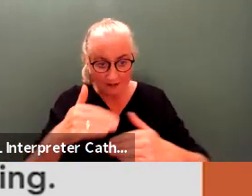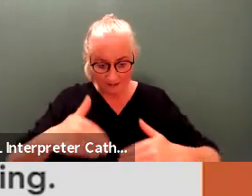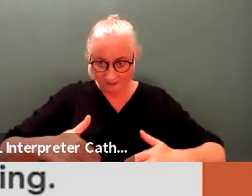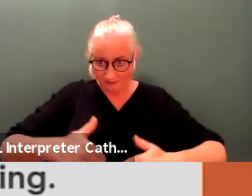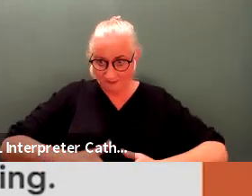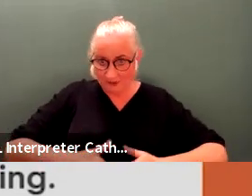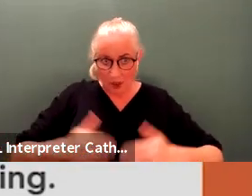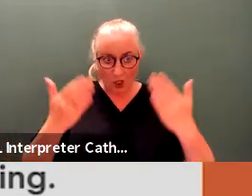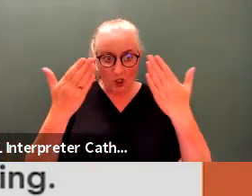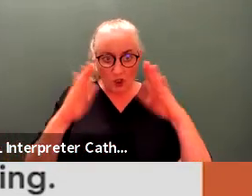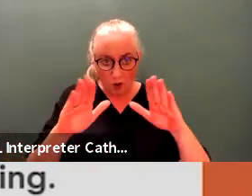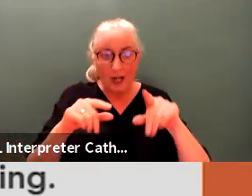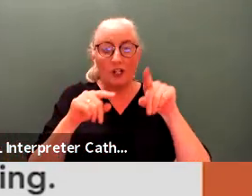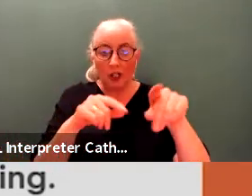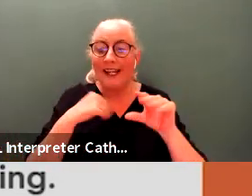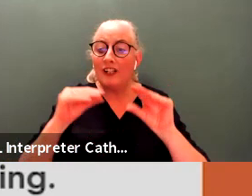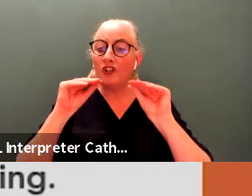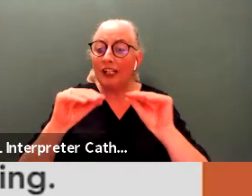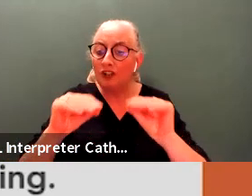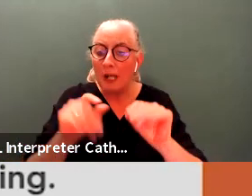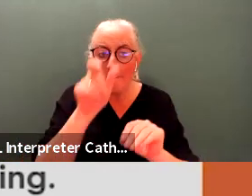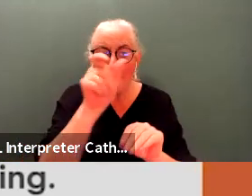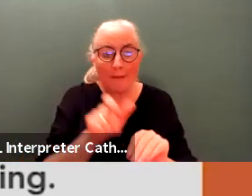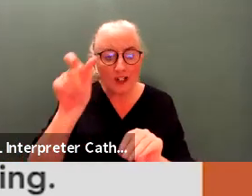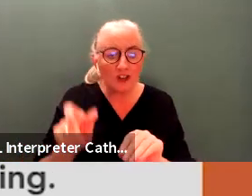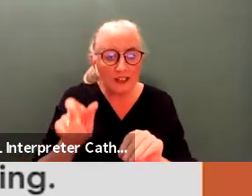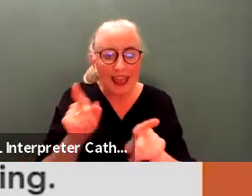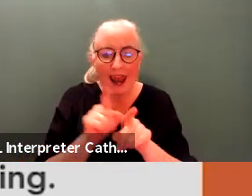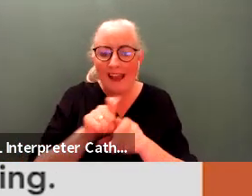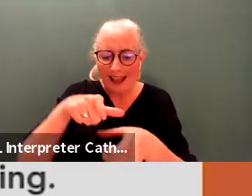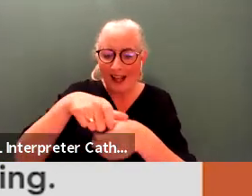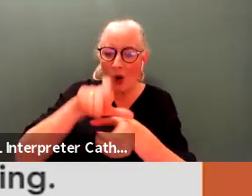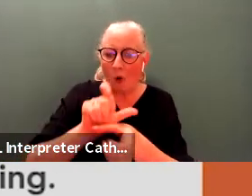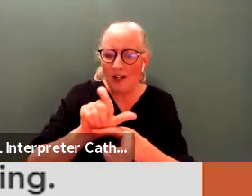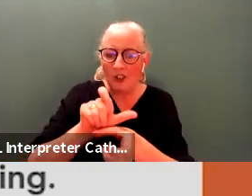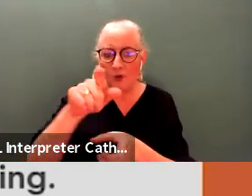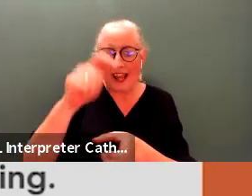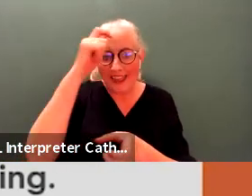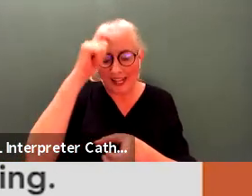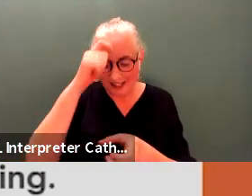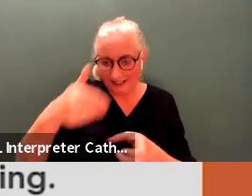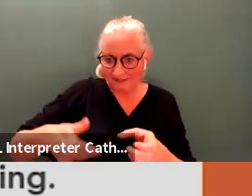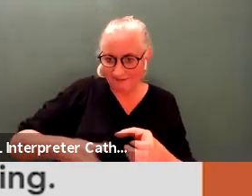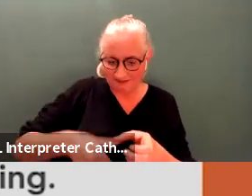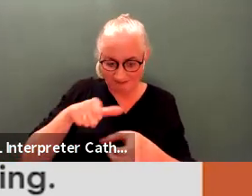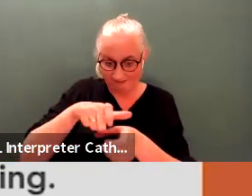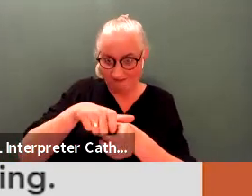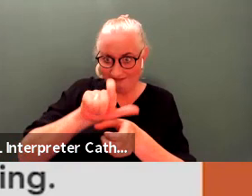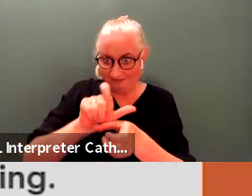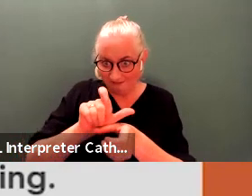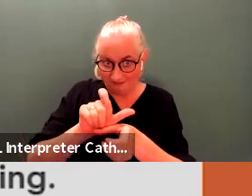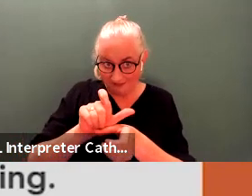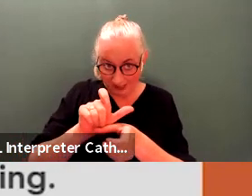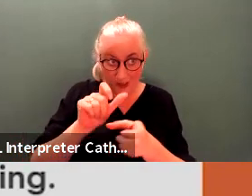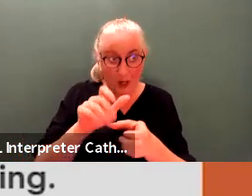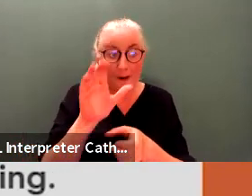shown, I teach the patients, if you think of a can of Coke, you think of your abdominal pelvic canister, okay? So your pelvic floor